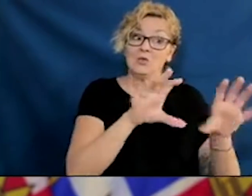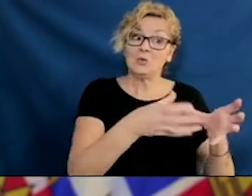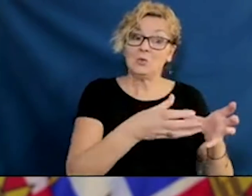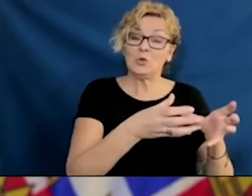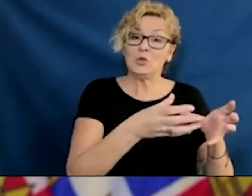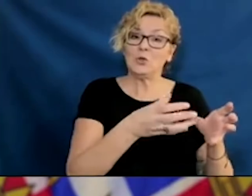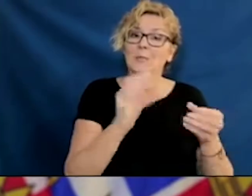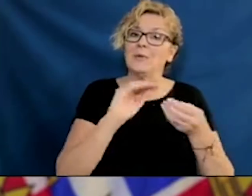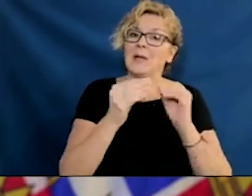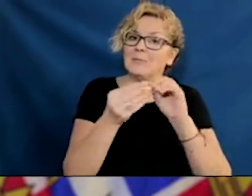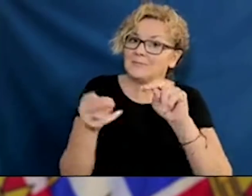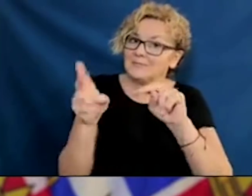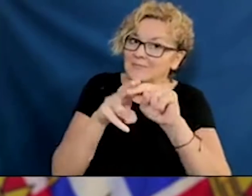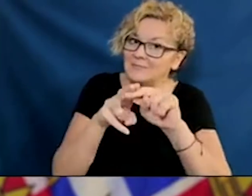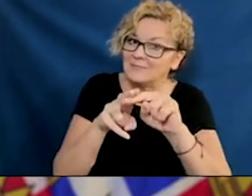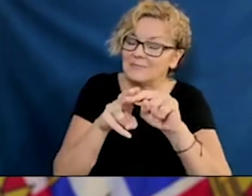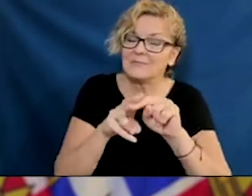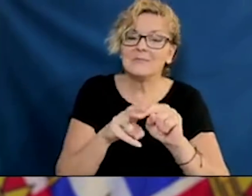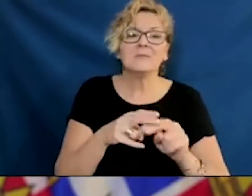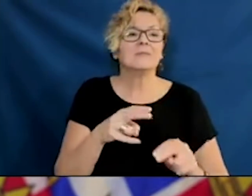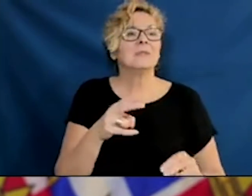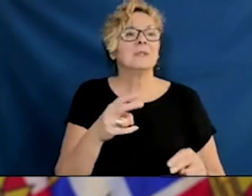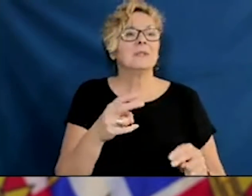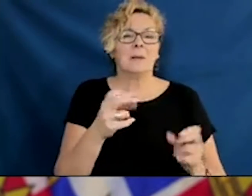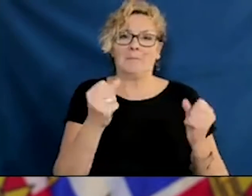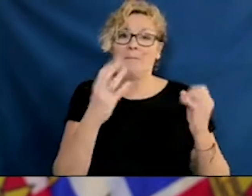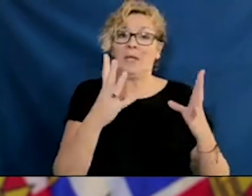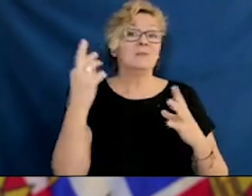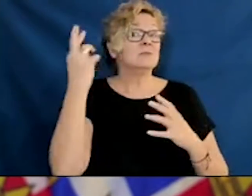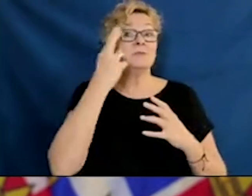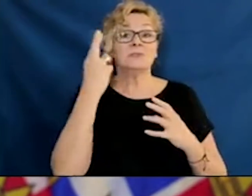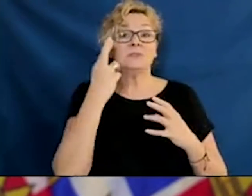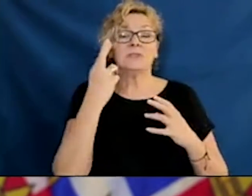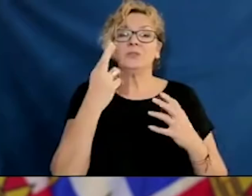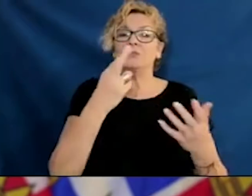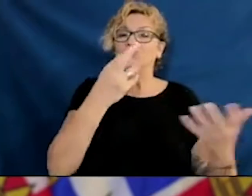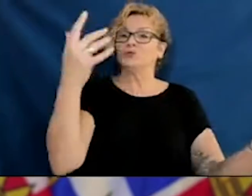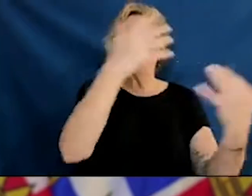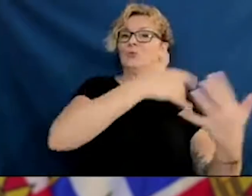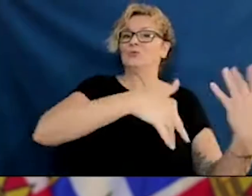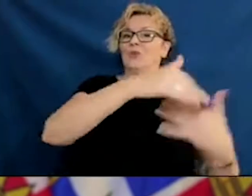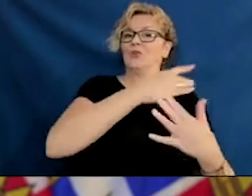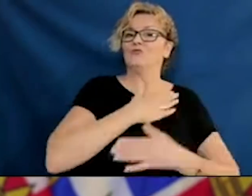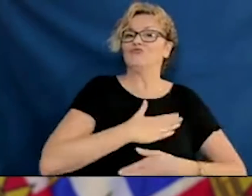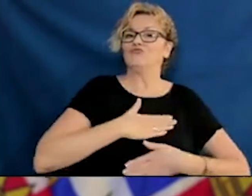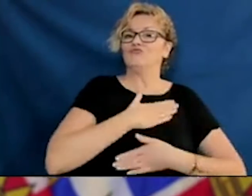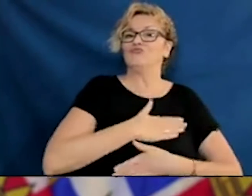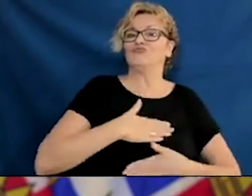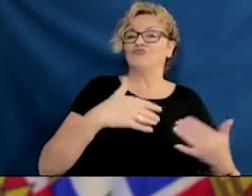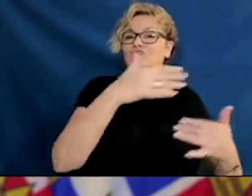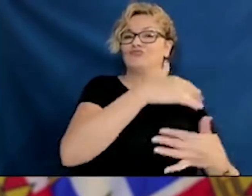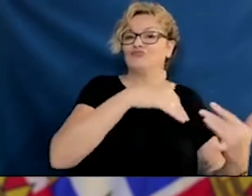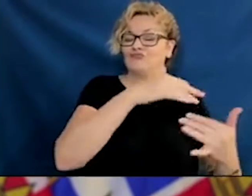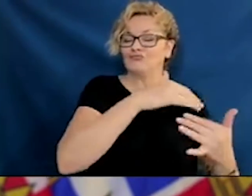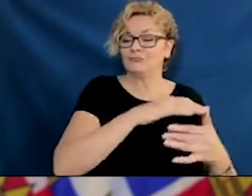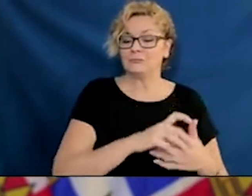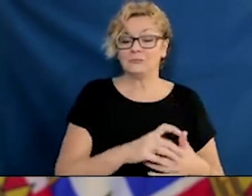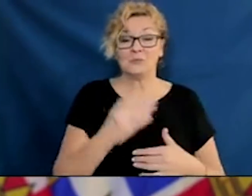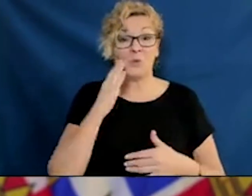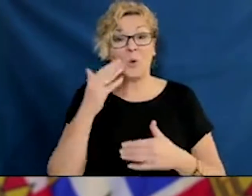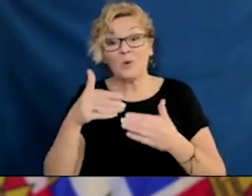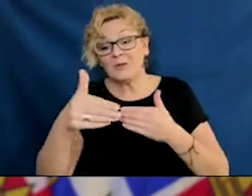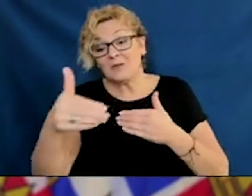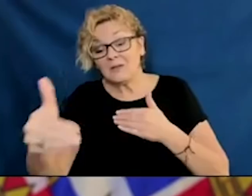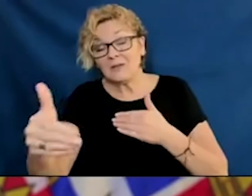We know this coming weekend is the Super Bowl weekend, and the following is both Lunar New Year